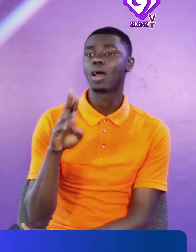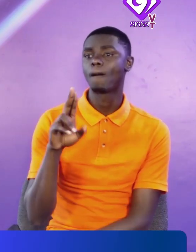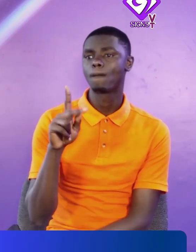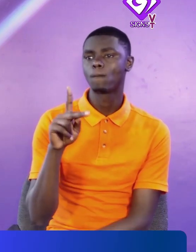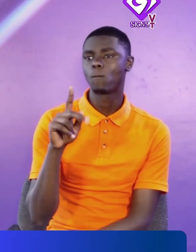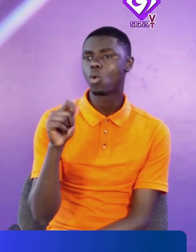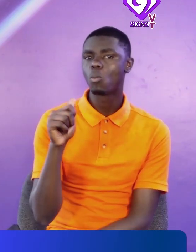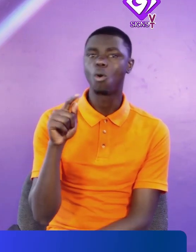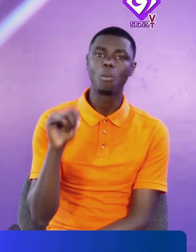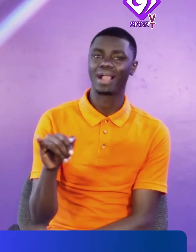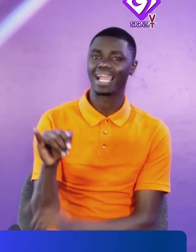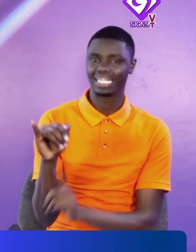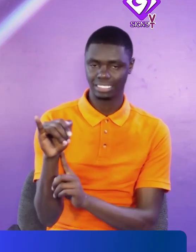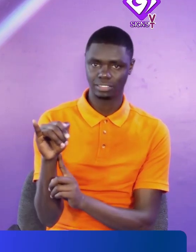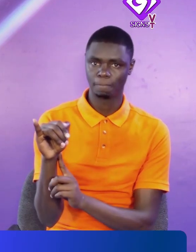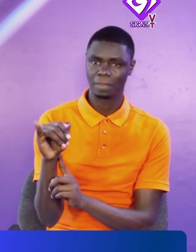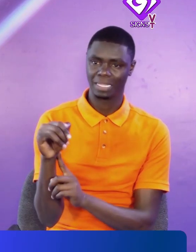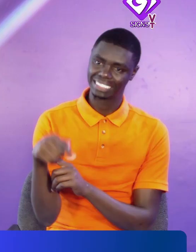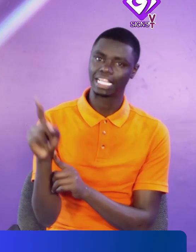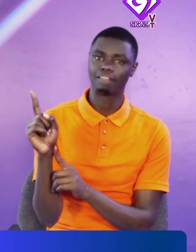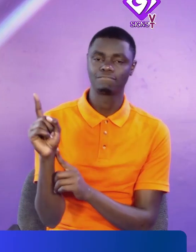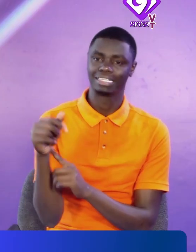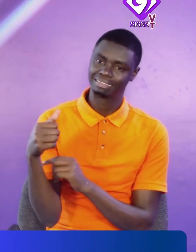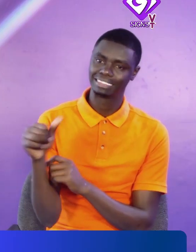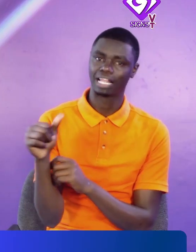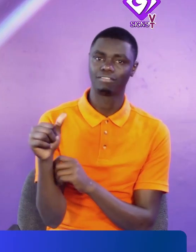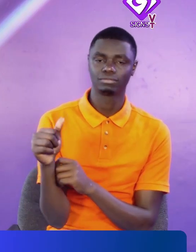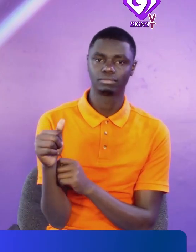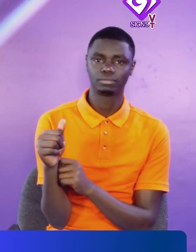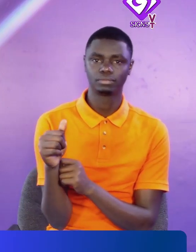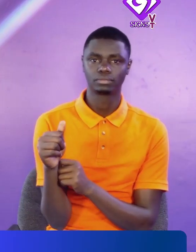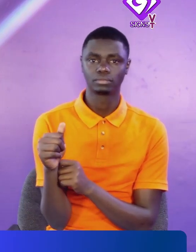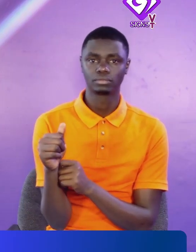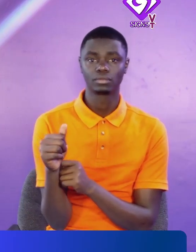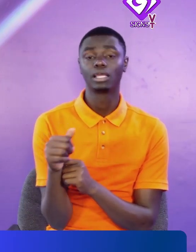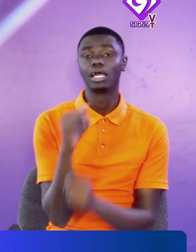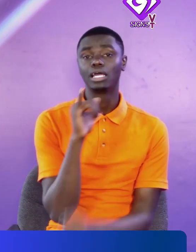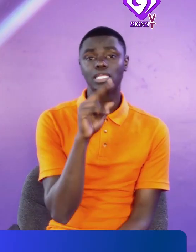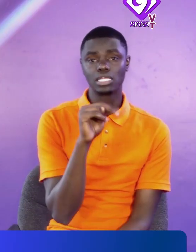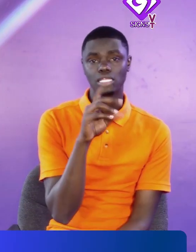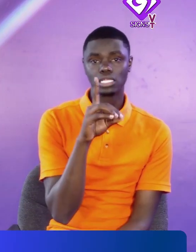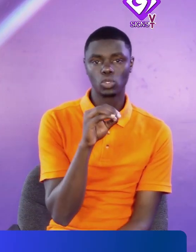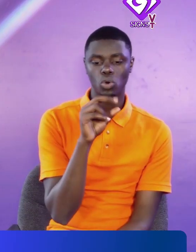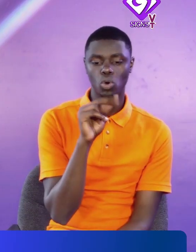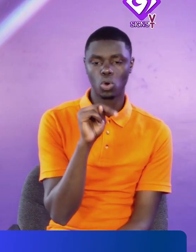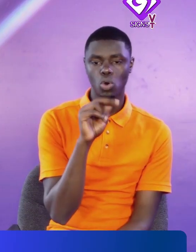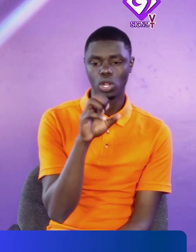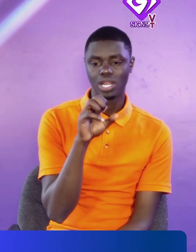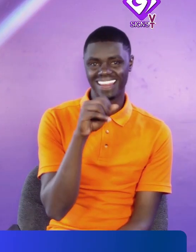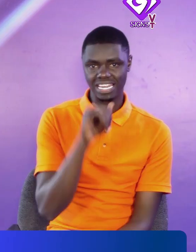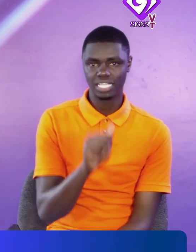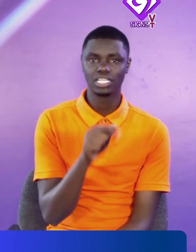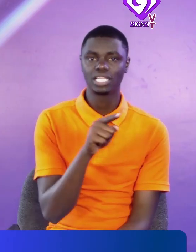anaendesha Ducati yenyewe sasa. Workforce yenyewe. Sasa Indonesia hii inajulikana kama Mandalika